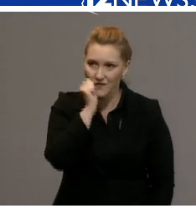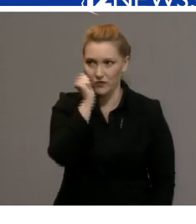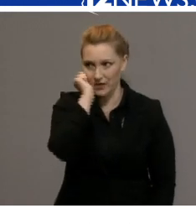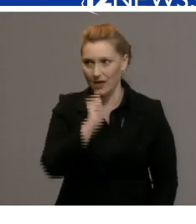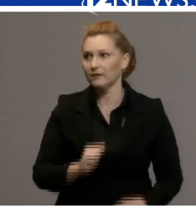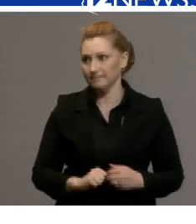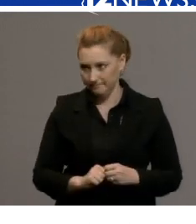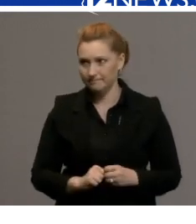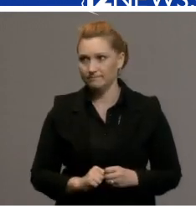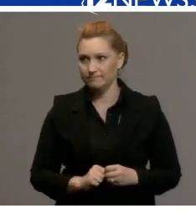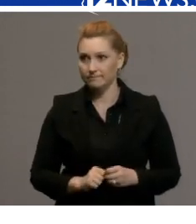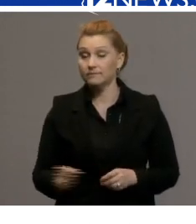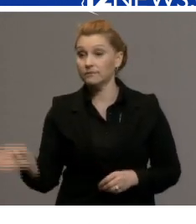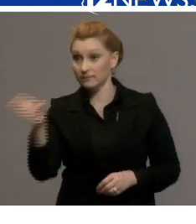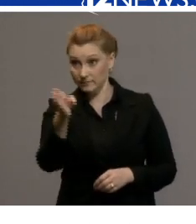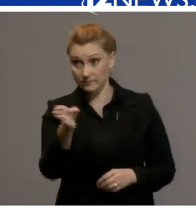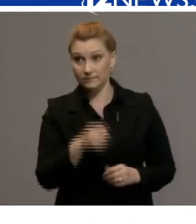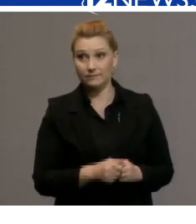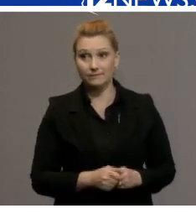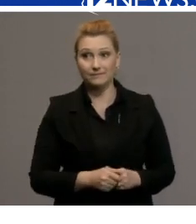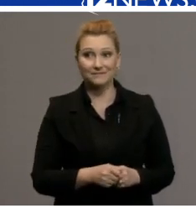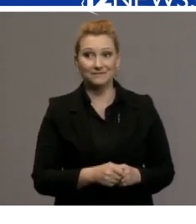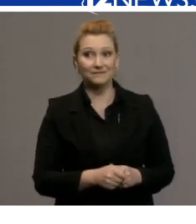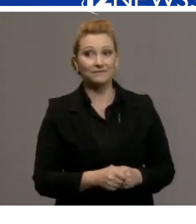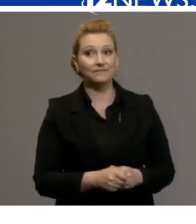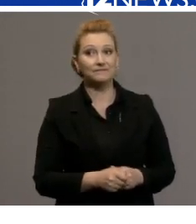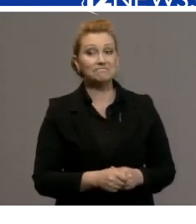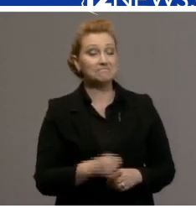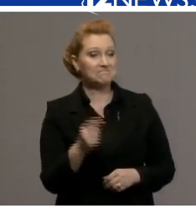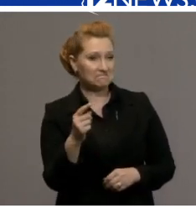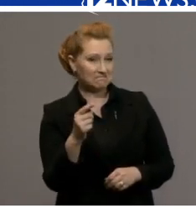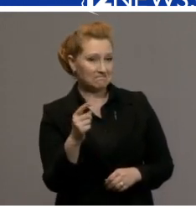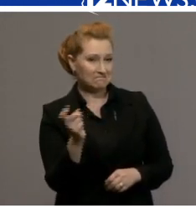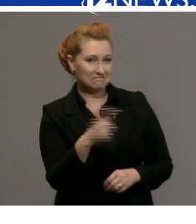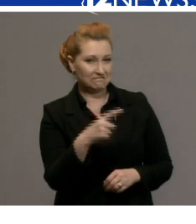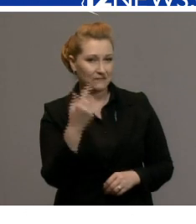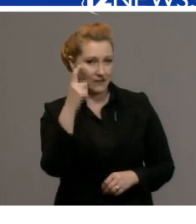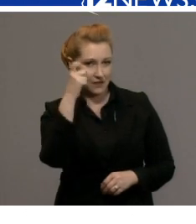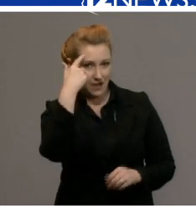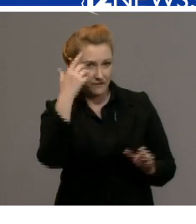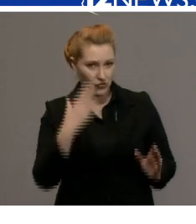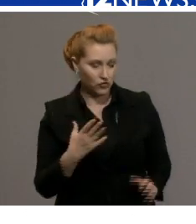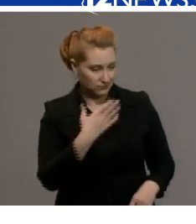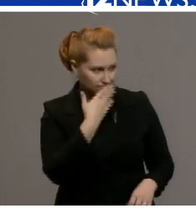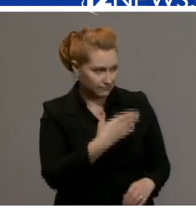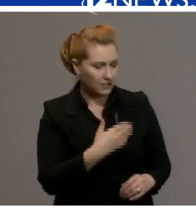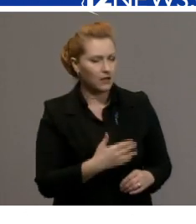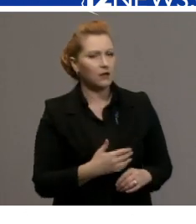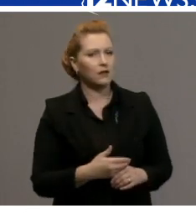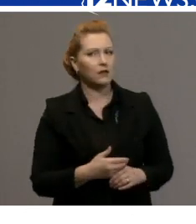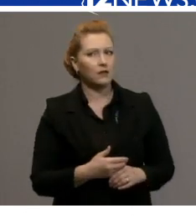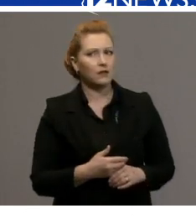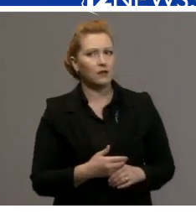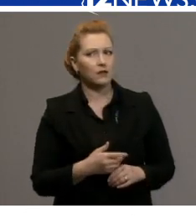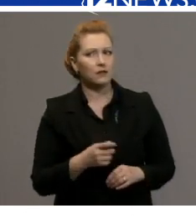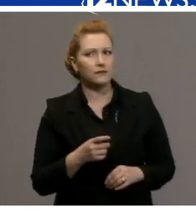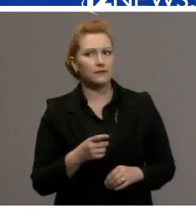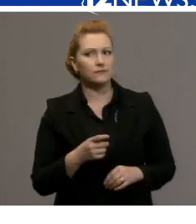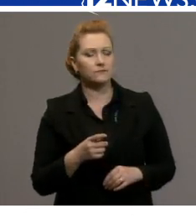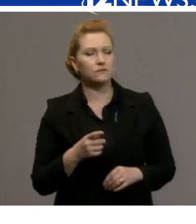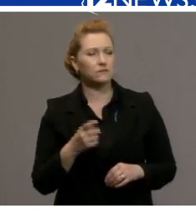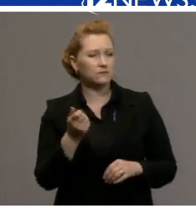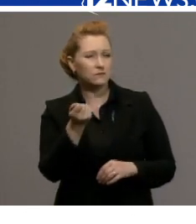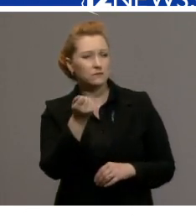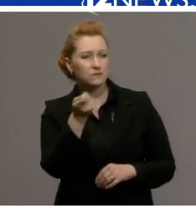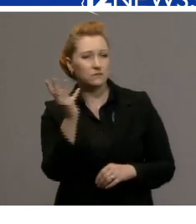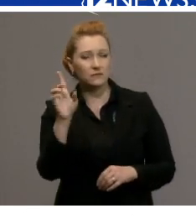Nicole, go ahead. Governor, thank you for your question. Health data analysts, they cannot replicate your data for